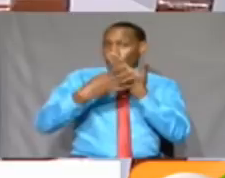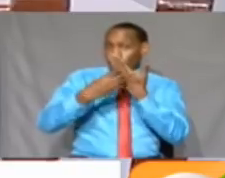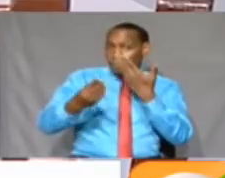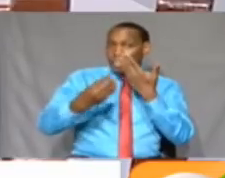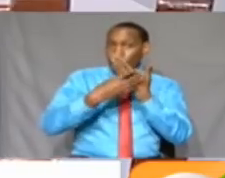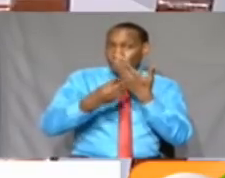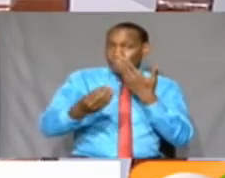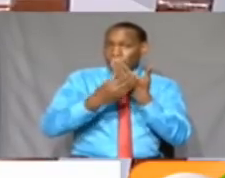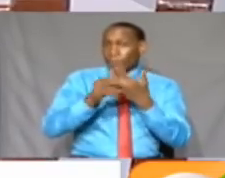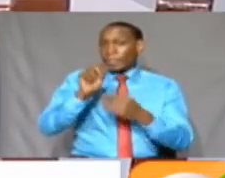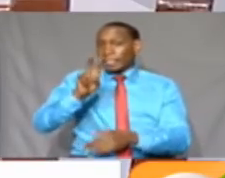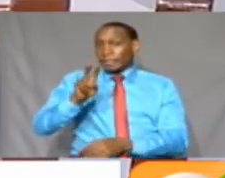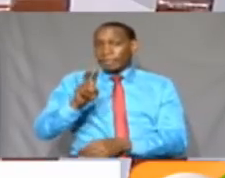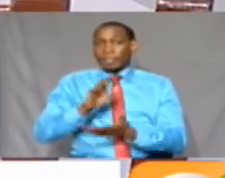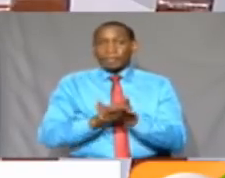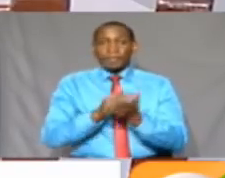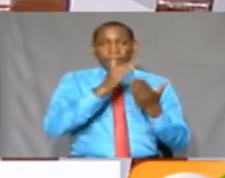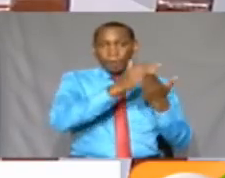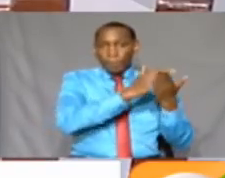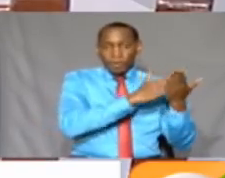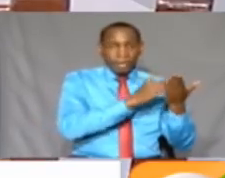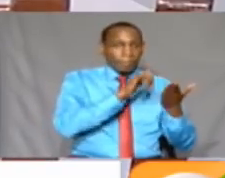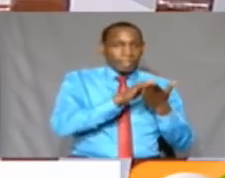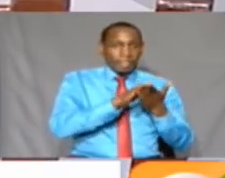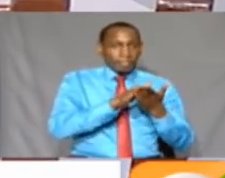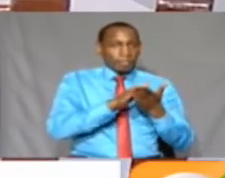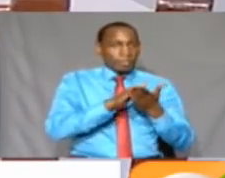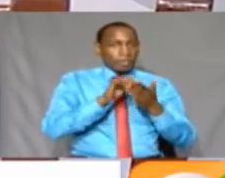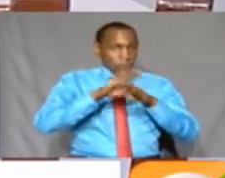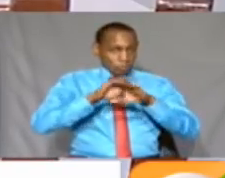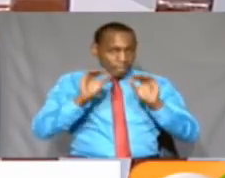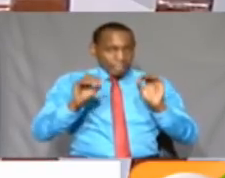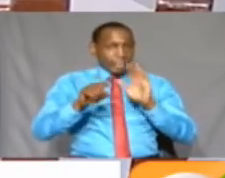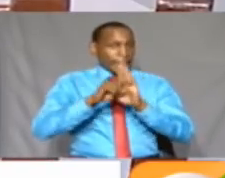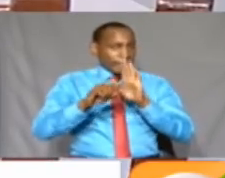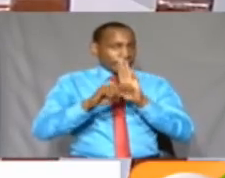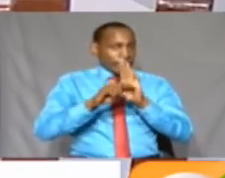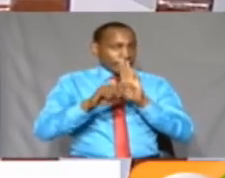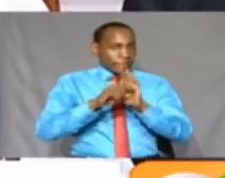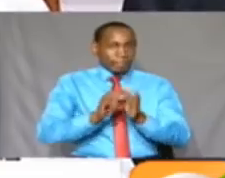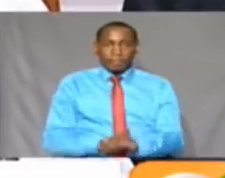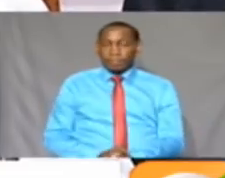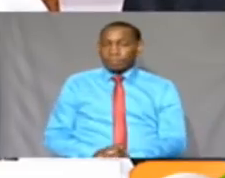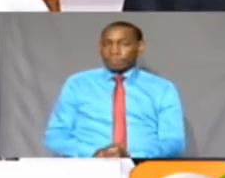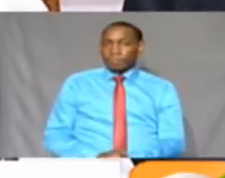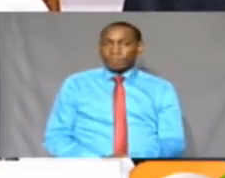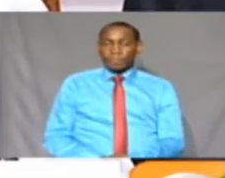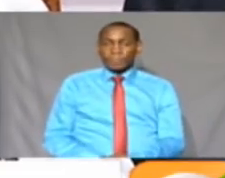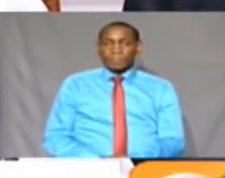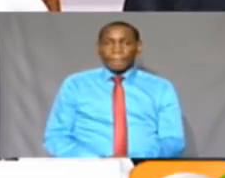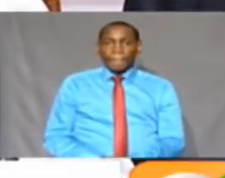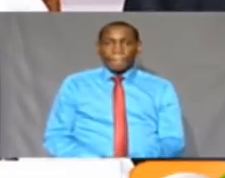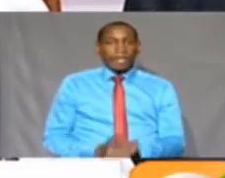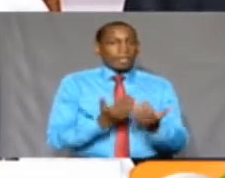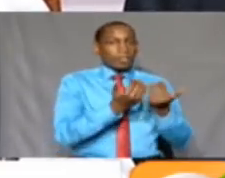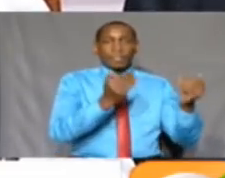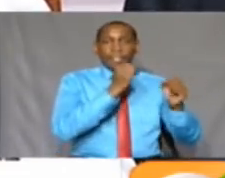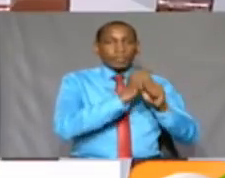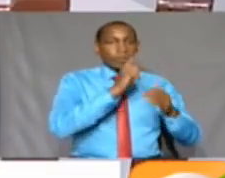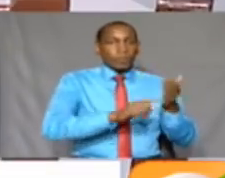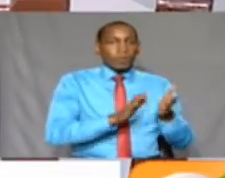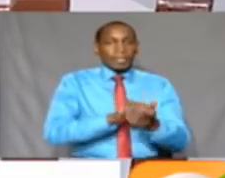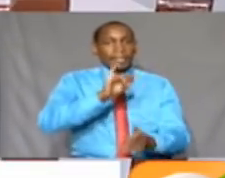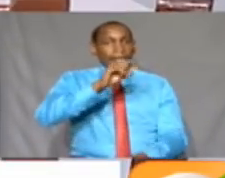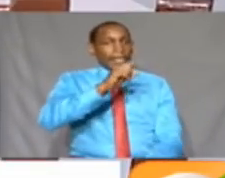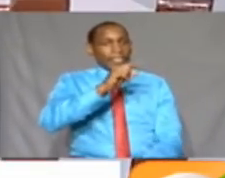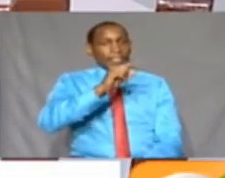watching, programs that he should not be watching. Yeah. Yeah. Sad, huh? Yeah. And then what are kids doing on